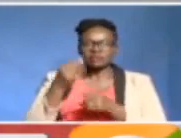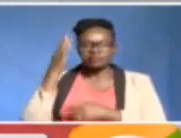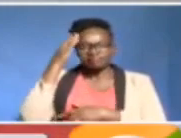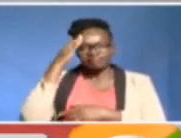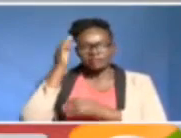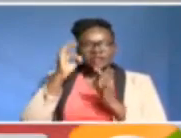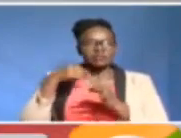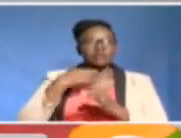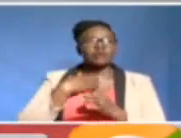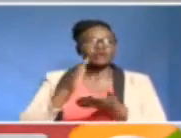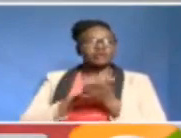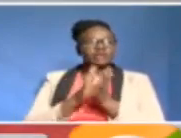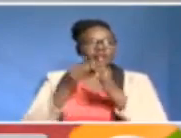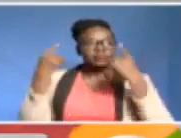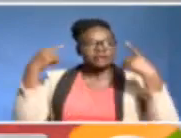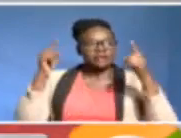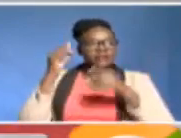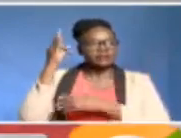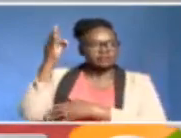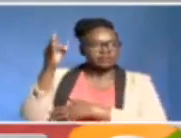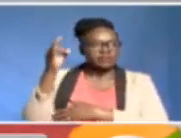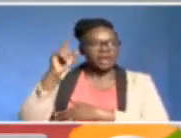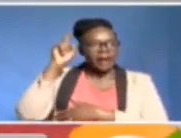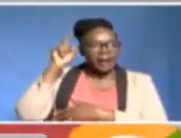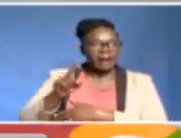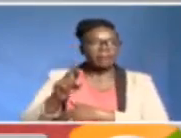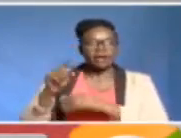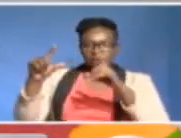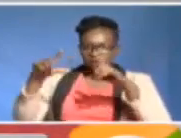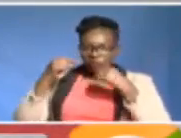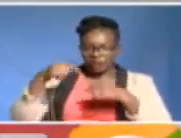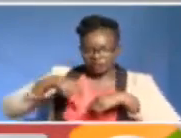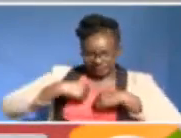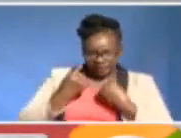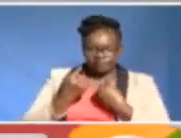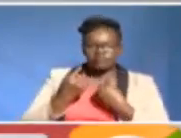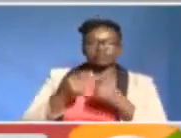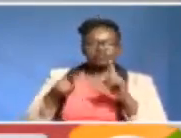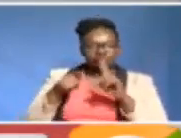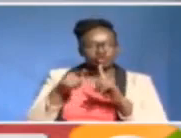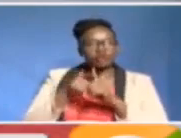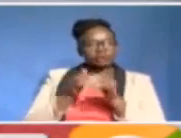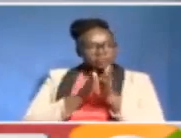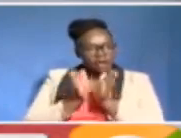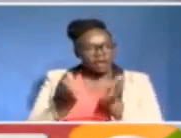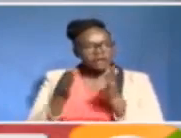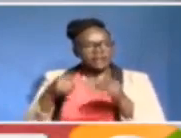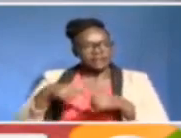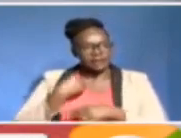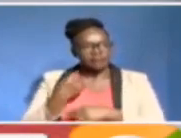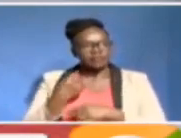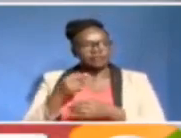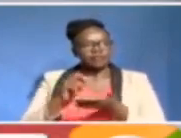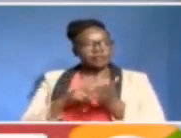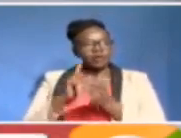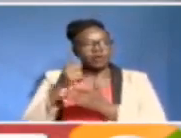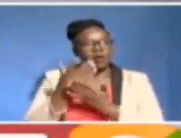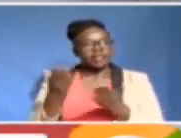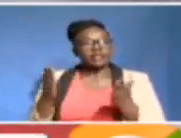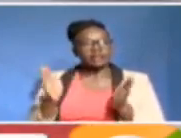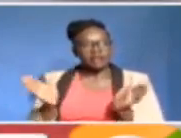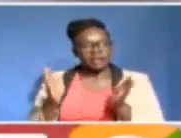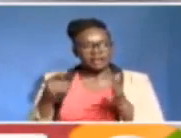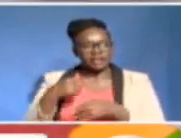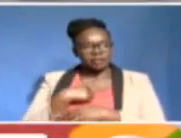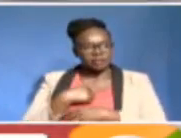to, like, tell myself, Bridget, you can do it, and you can. And there's one thing more that motivated me. I was